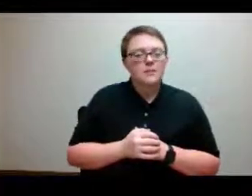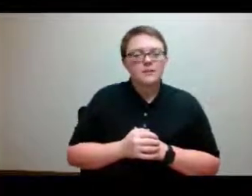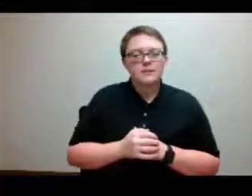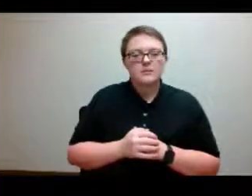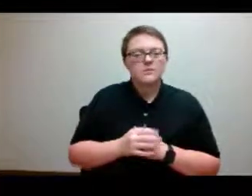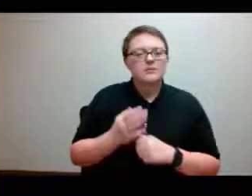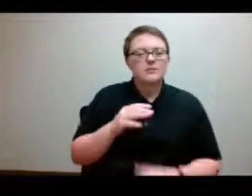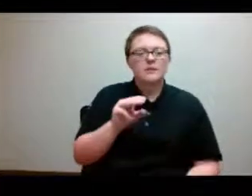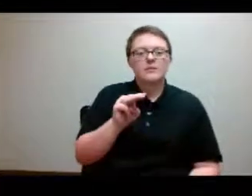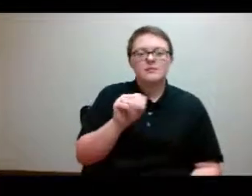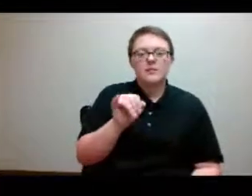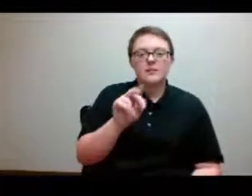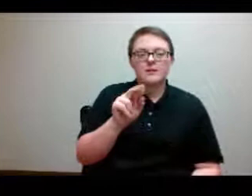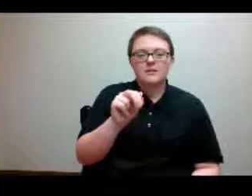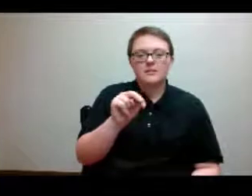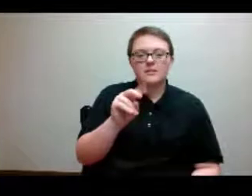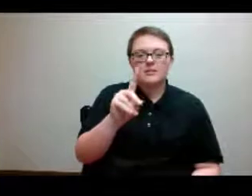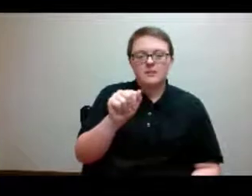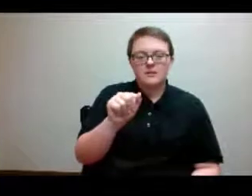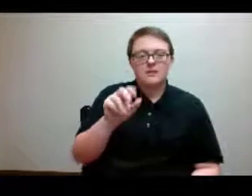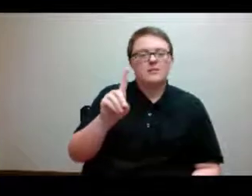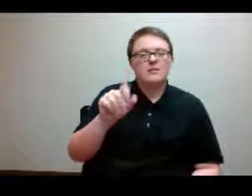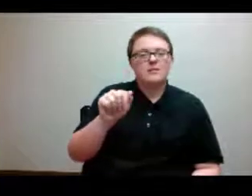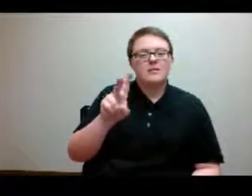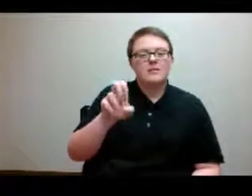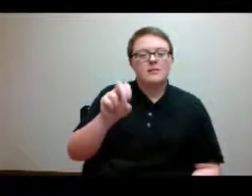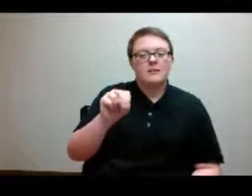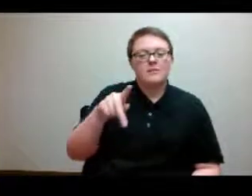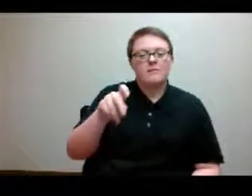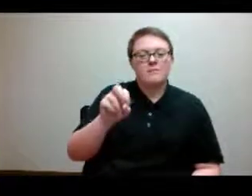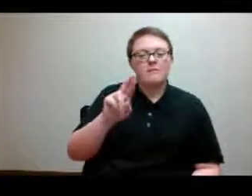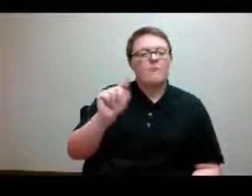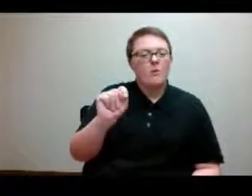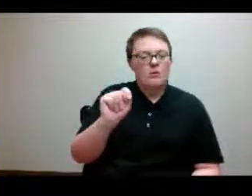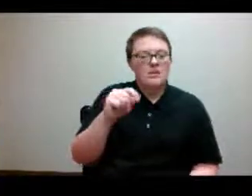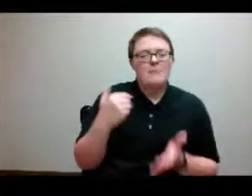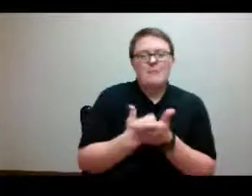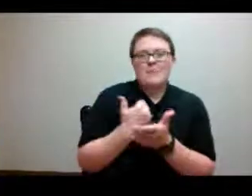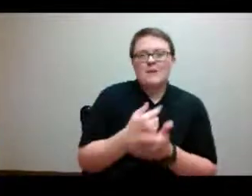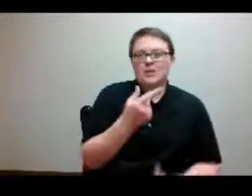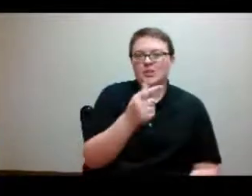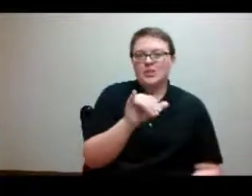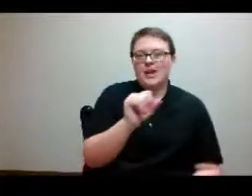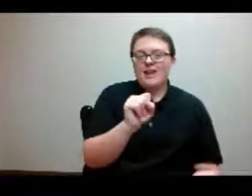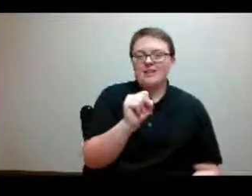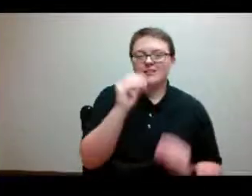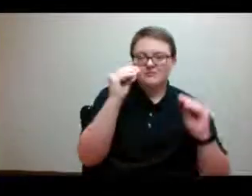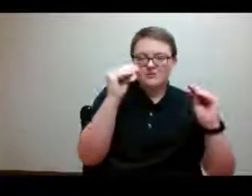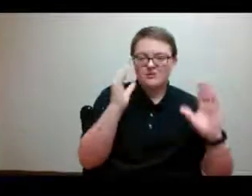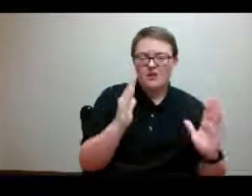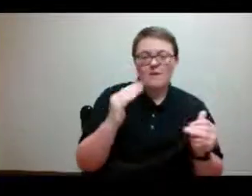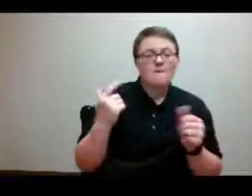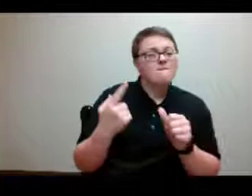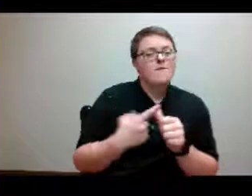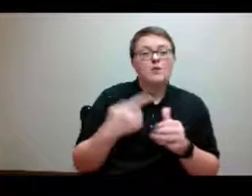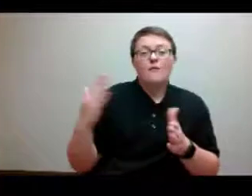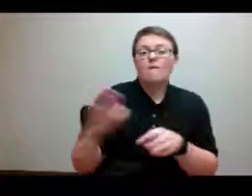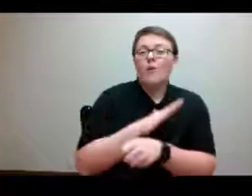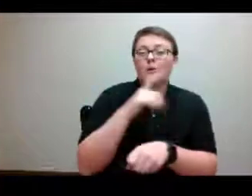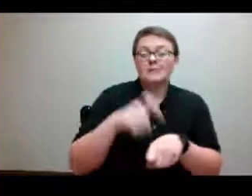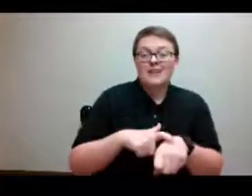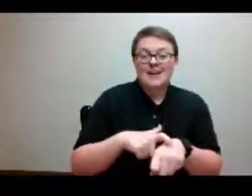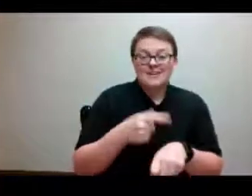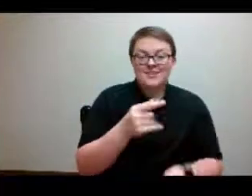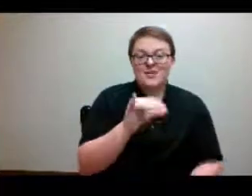Miranda Davenport joins us as our new GIS instructor. She'll be our first full-time GIS instructor,